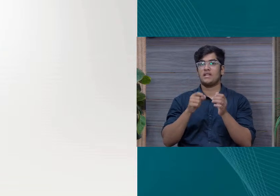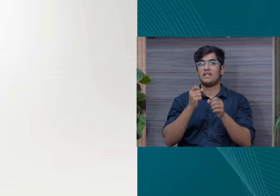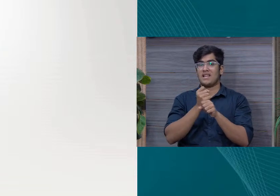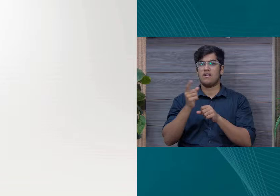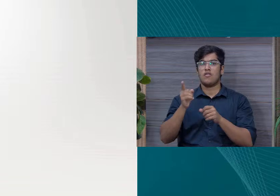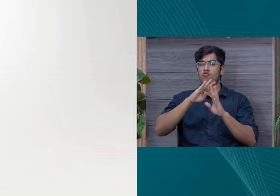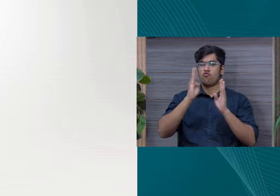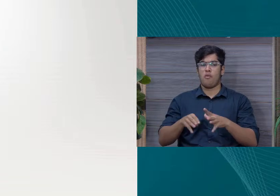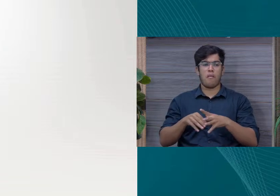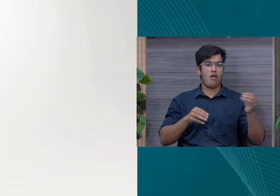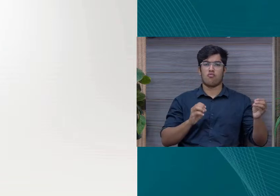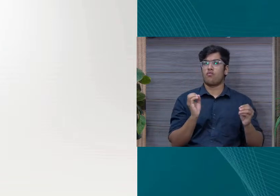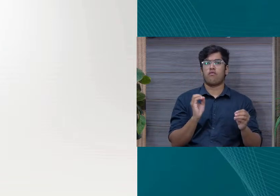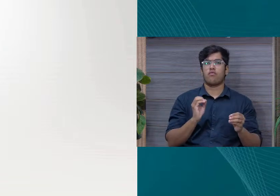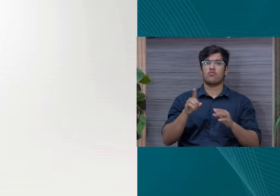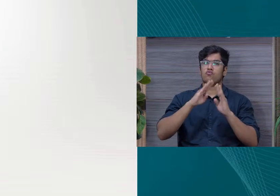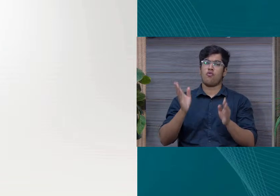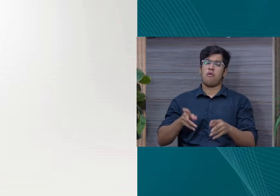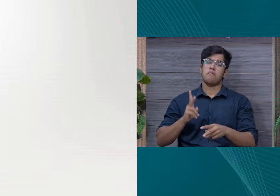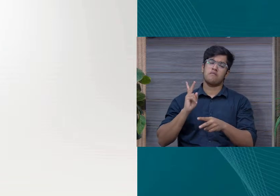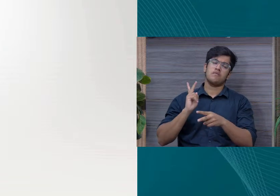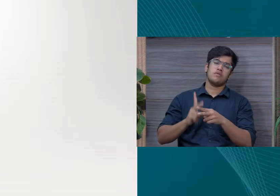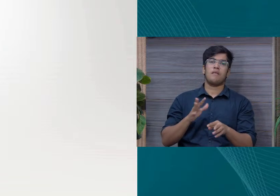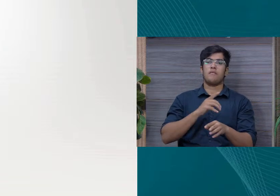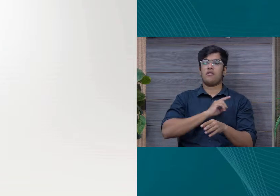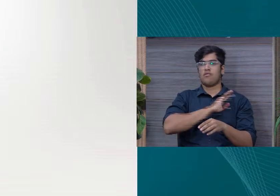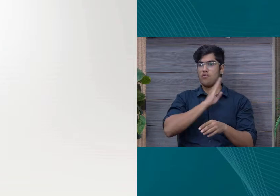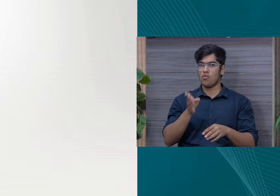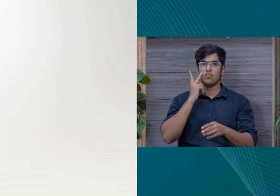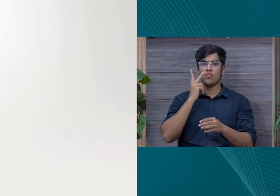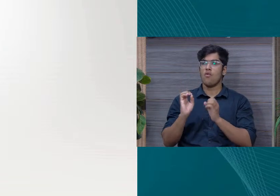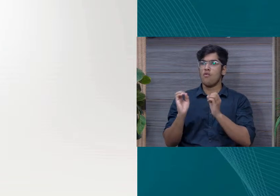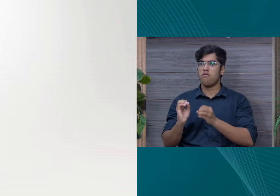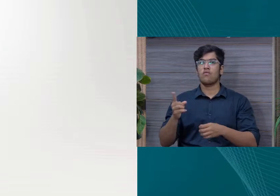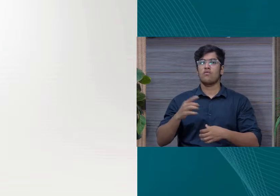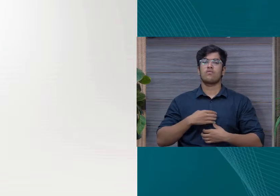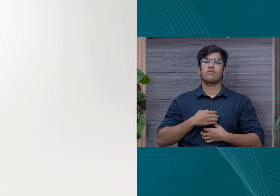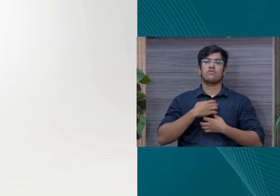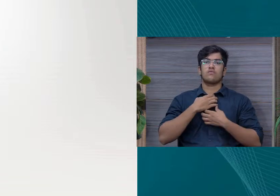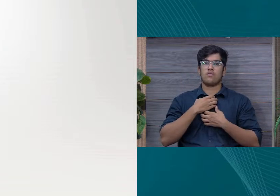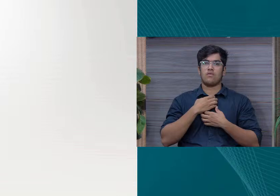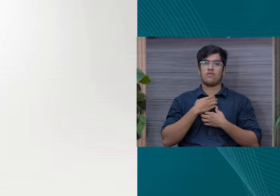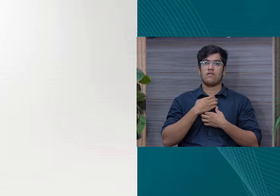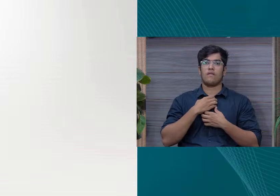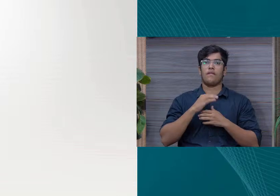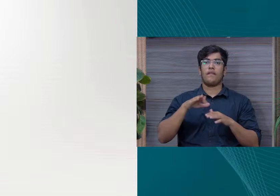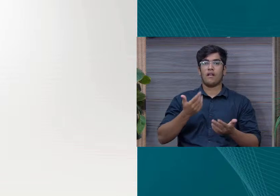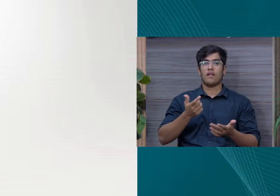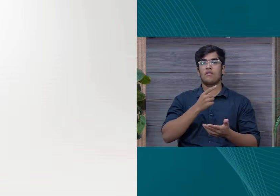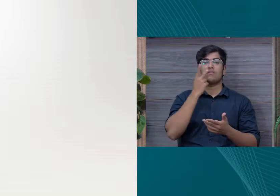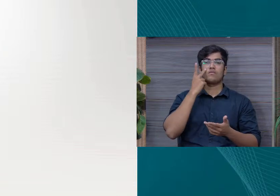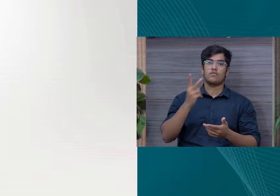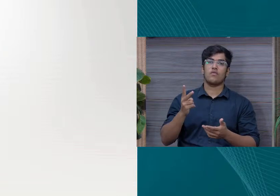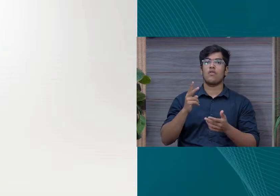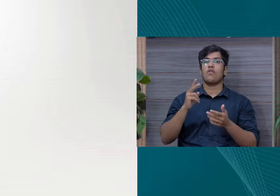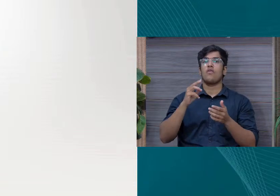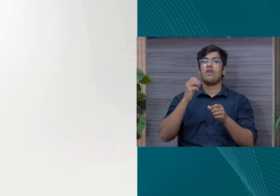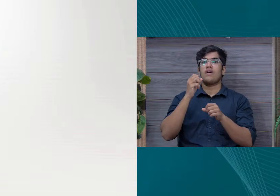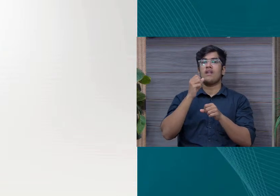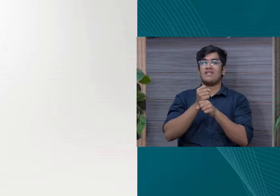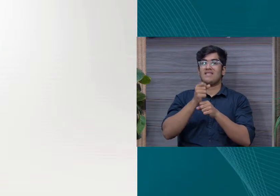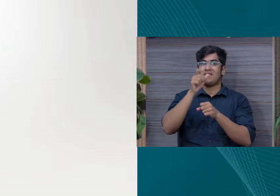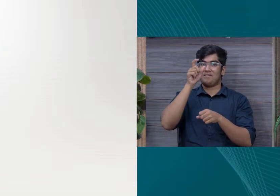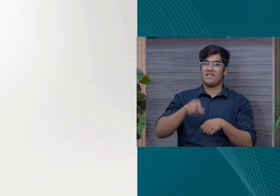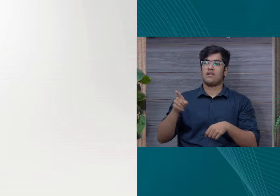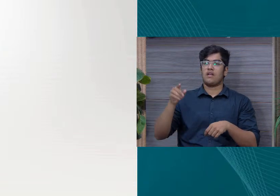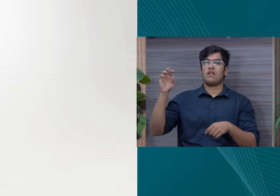shop. Okay. So he was a little amazed that why did he leave the shop. But then he saw Mr. Gessler coming out with a pair of